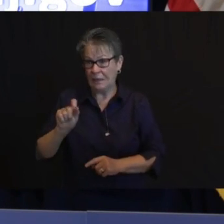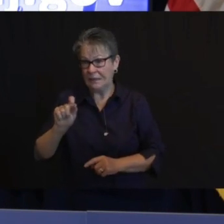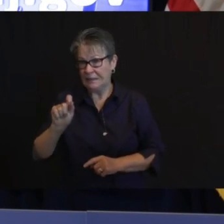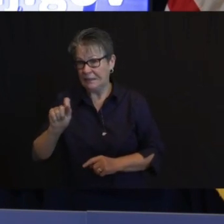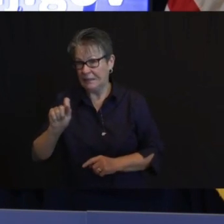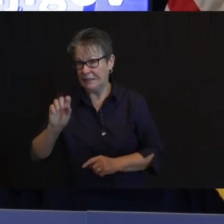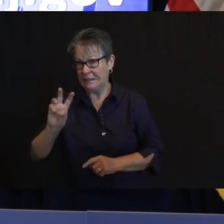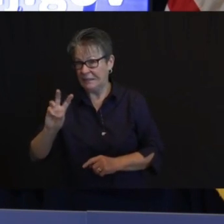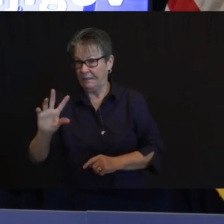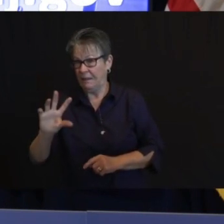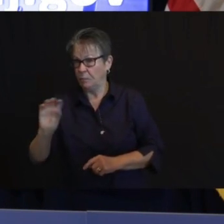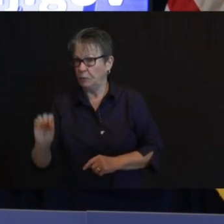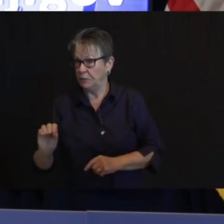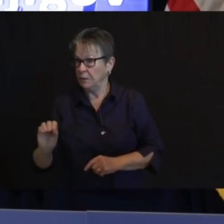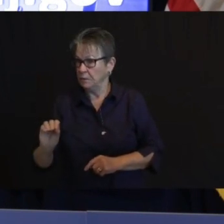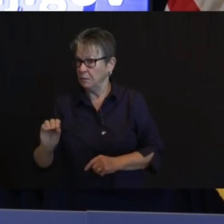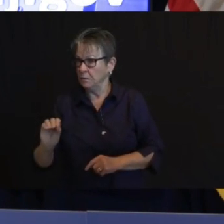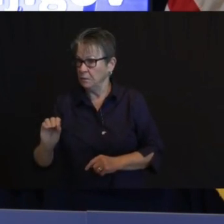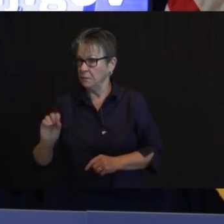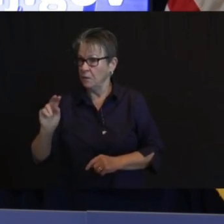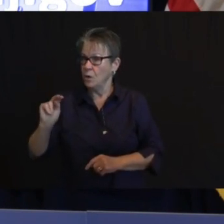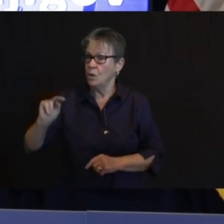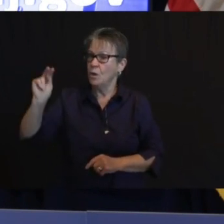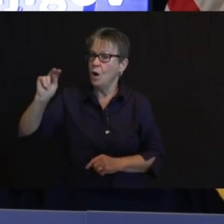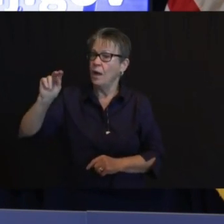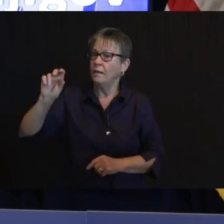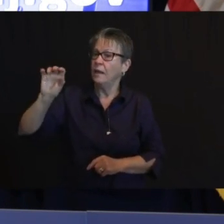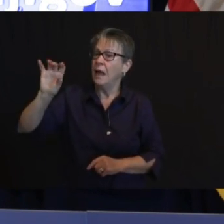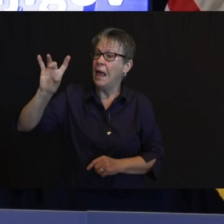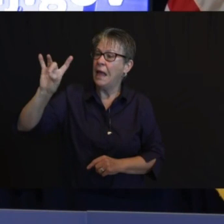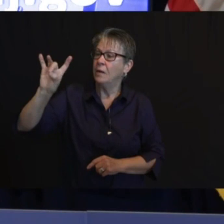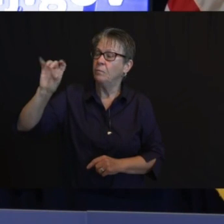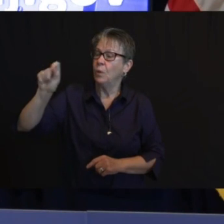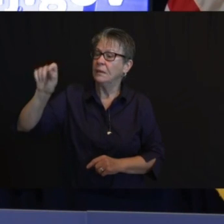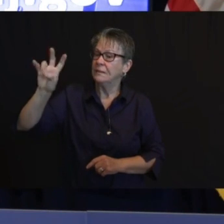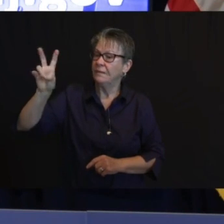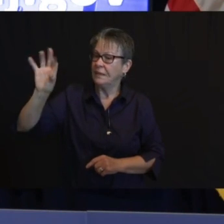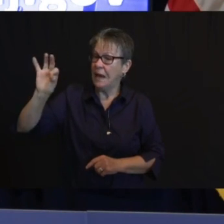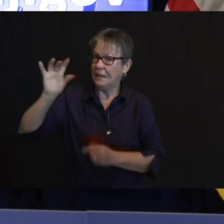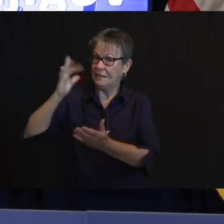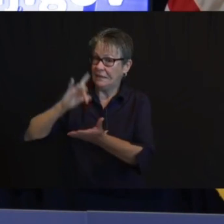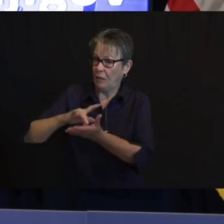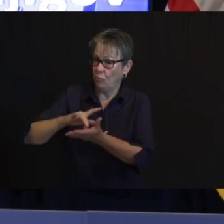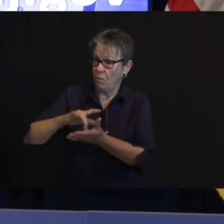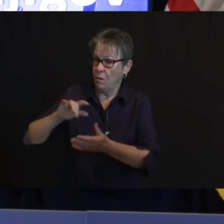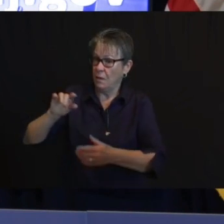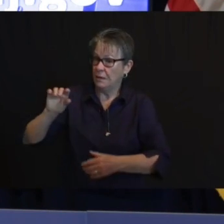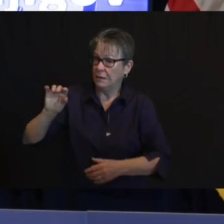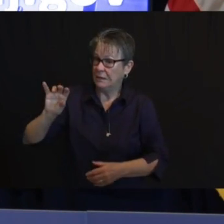8.65%. The northern part of the state is 8.79%, the central part of the state